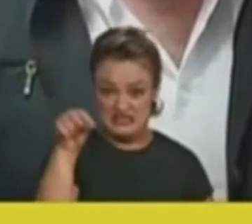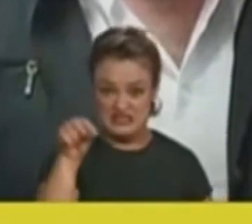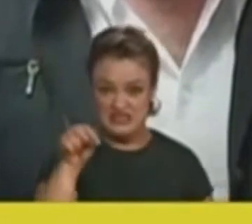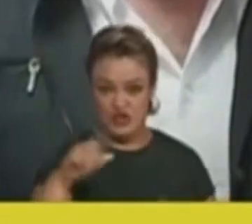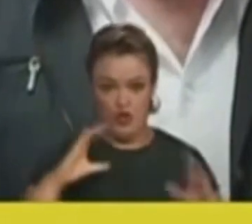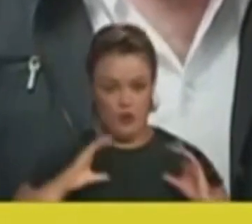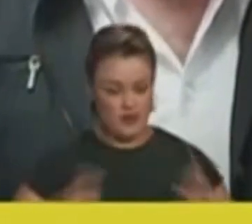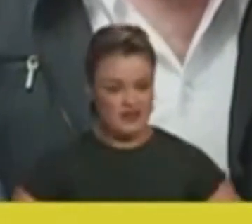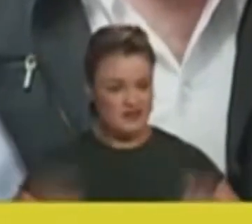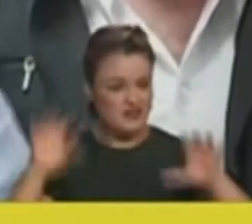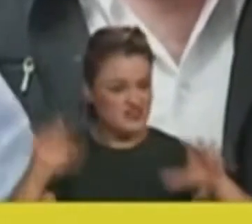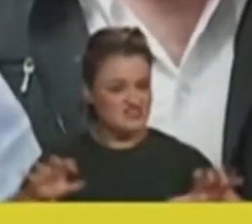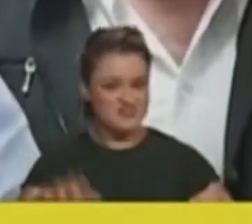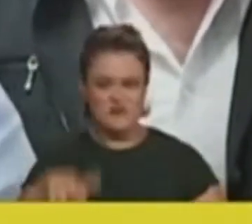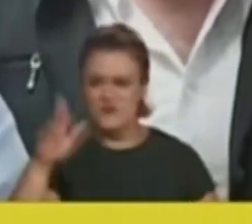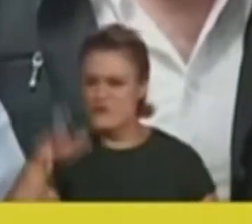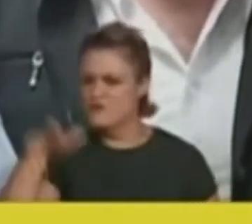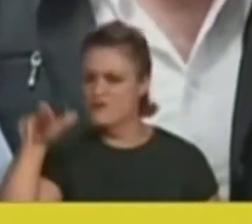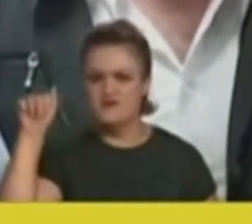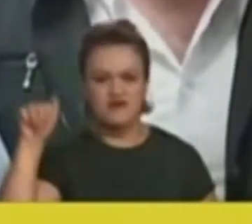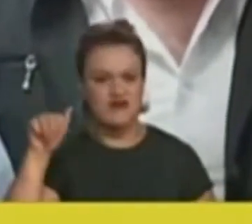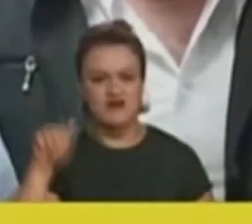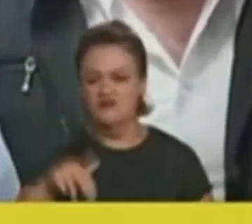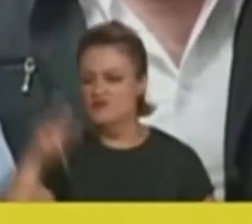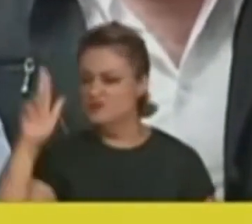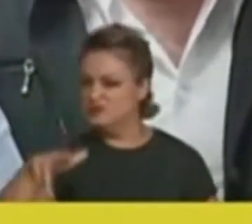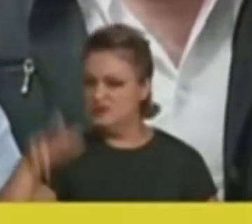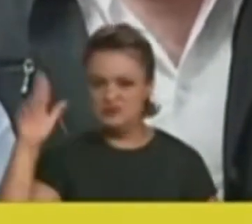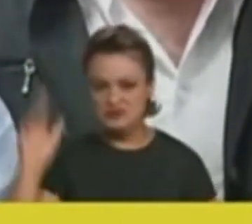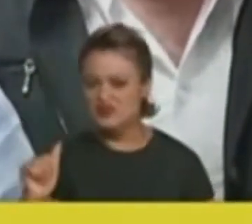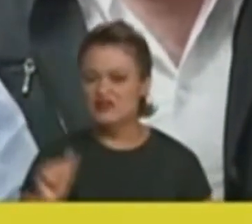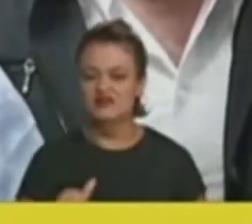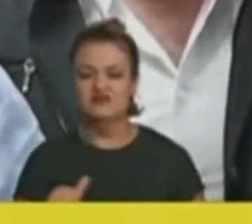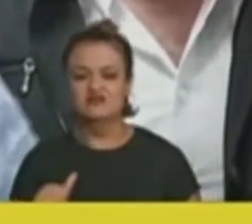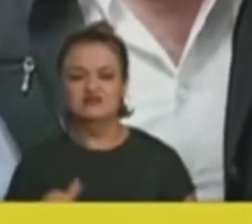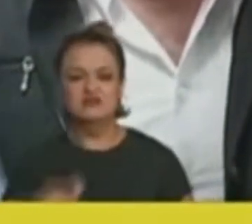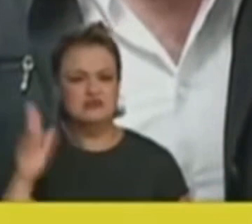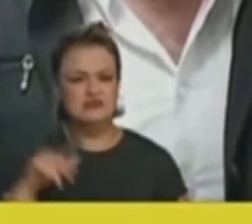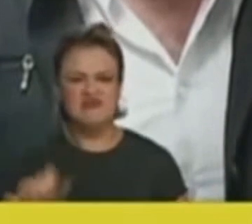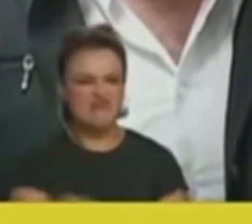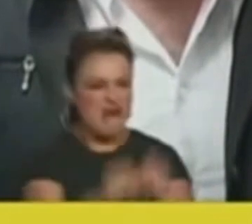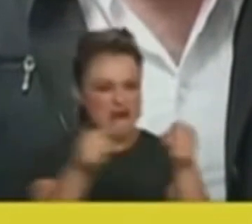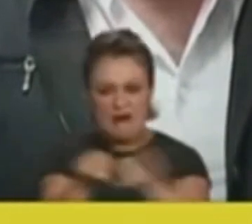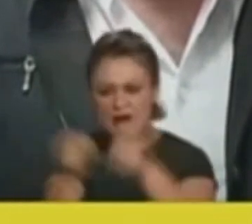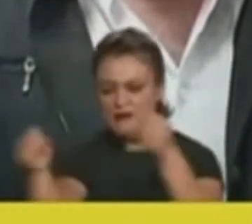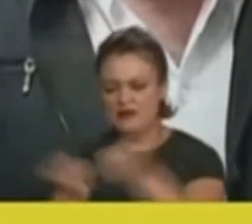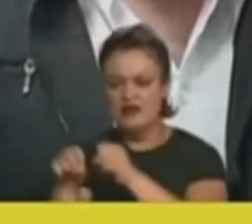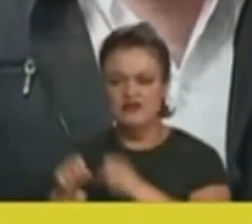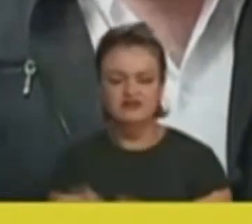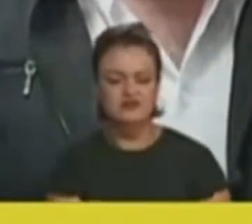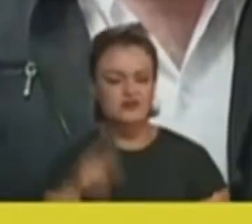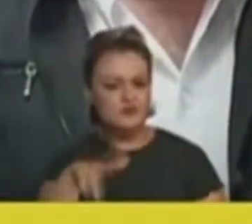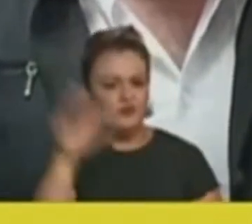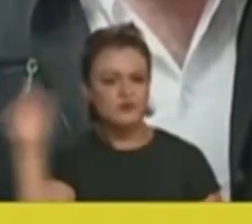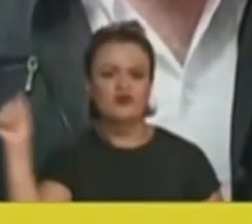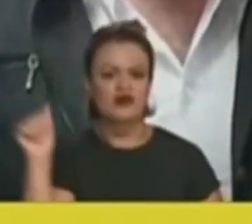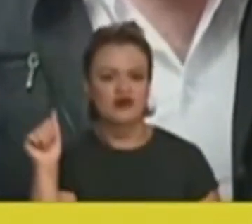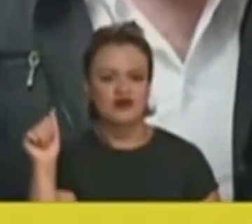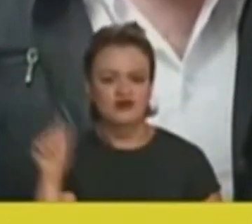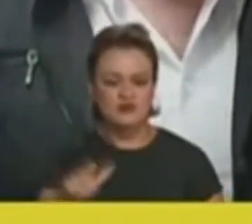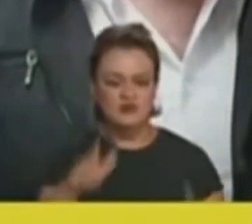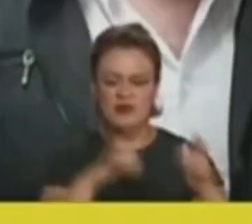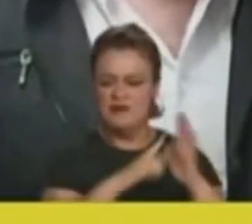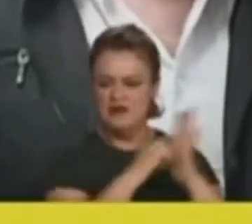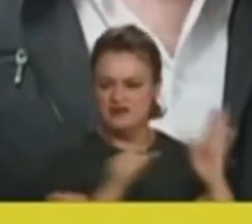and commit such acts in the House of Representatives. I'm going to come